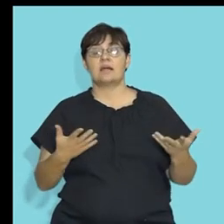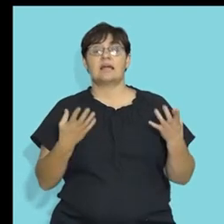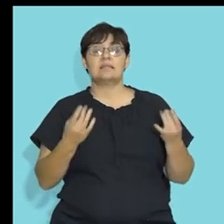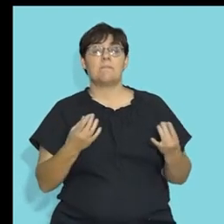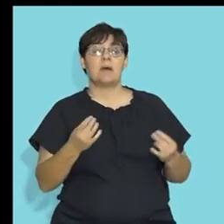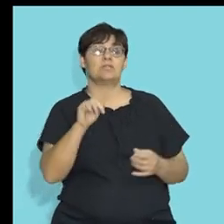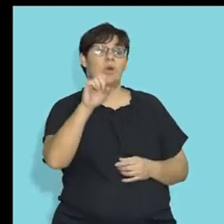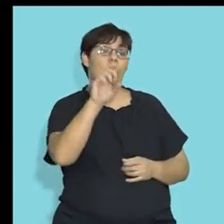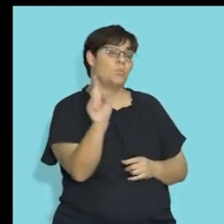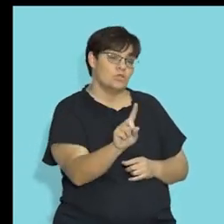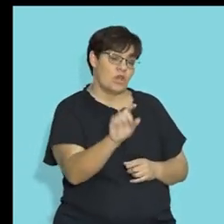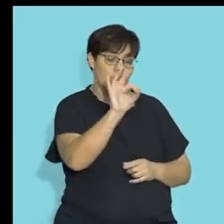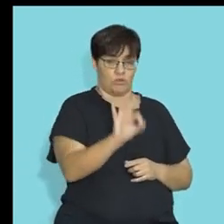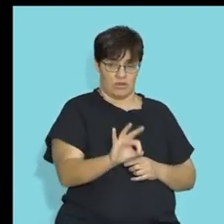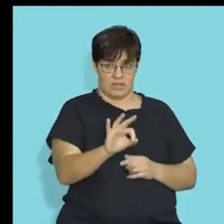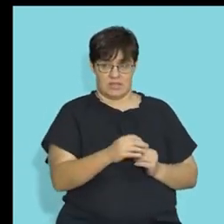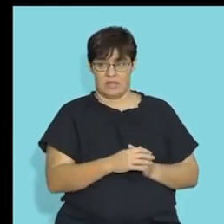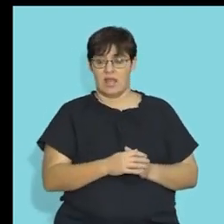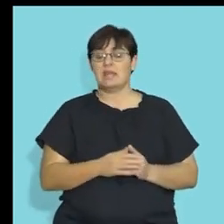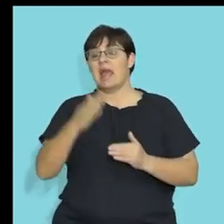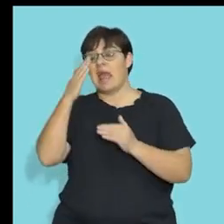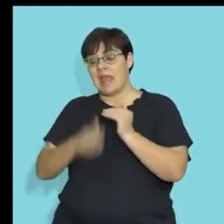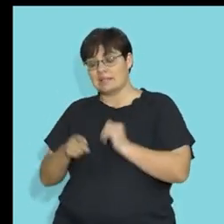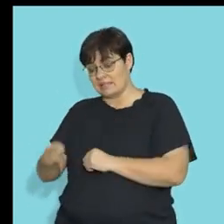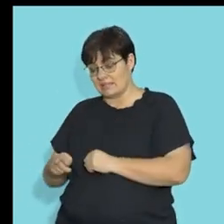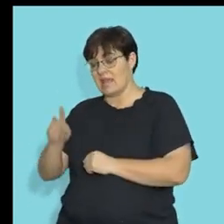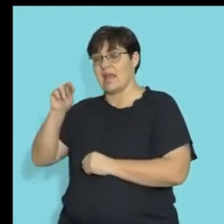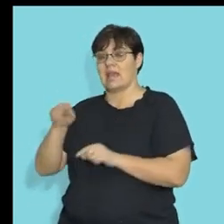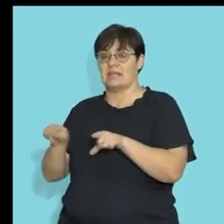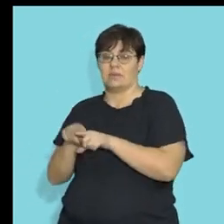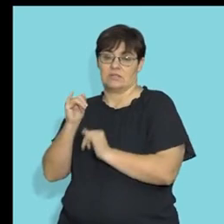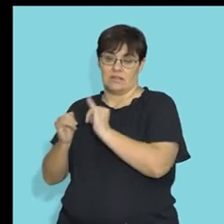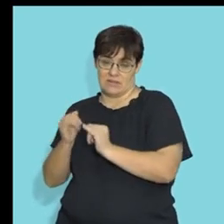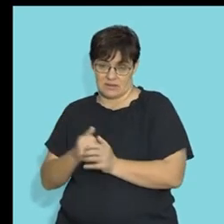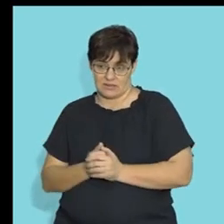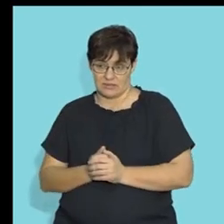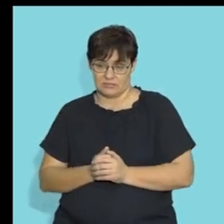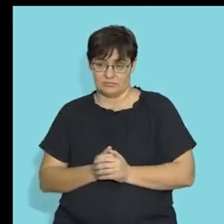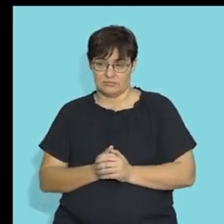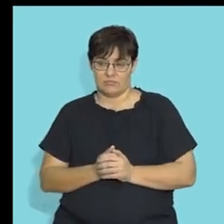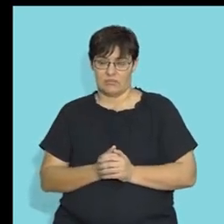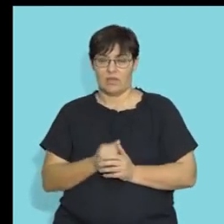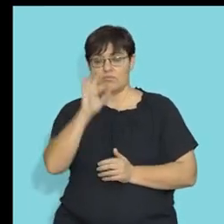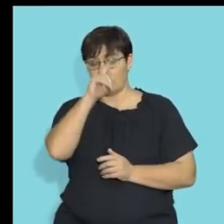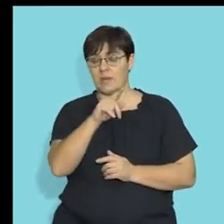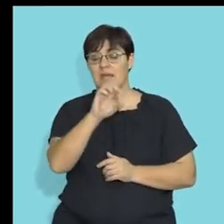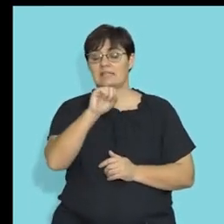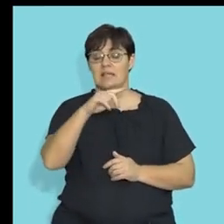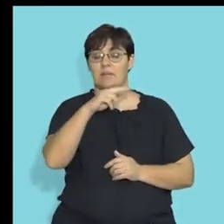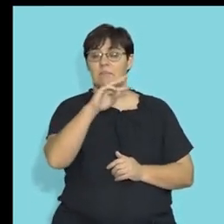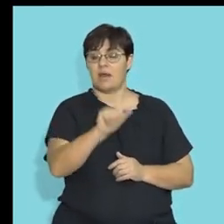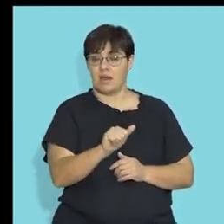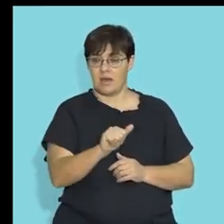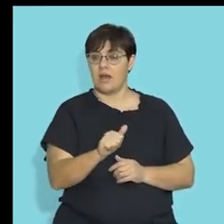we are starting the sum at n is equal to 3 and we are ending the sum at n is equal to 11. Just a reminder,